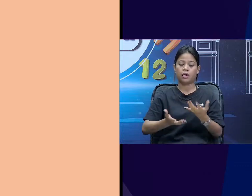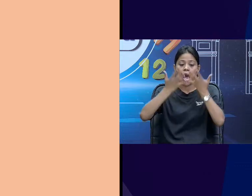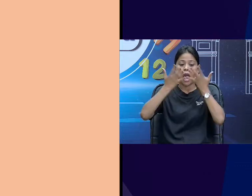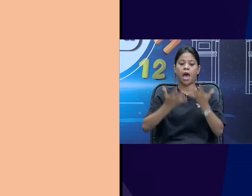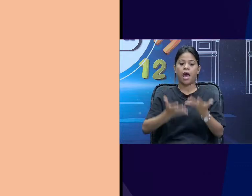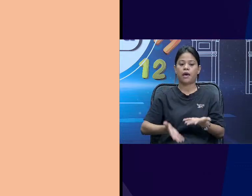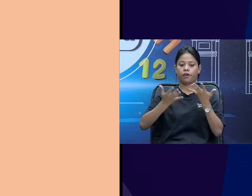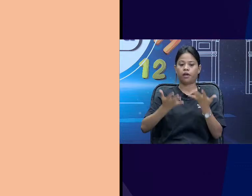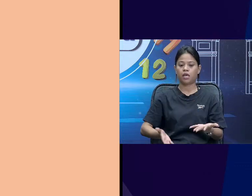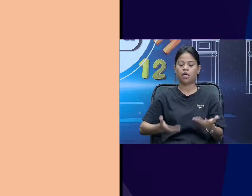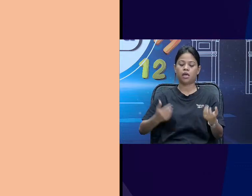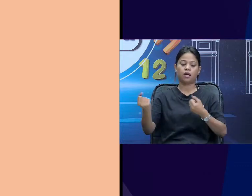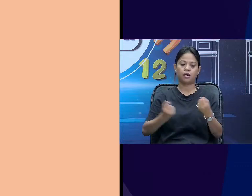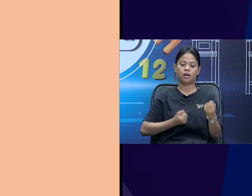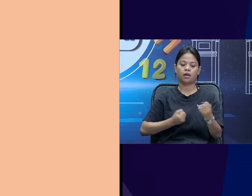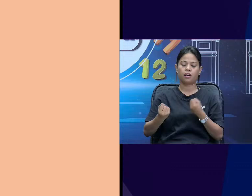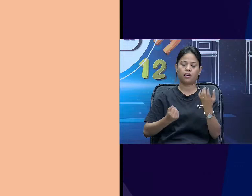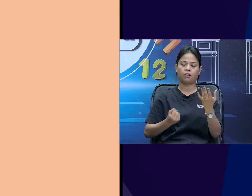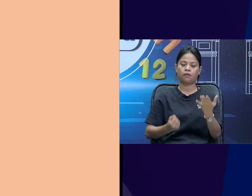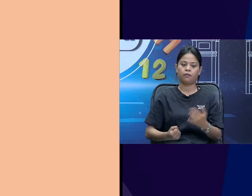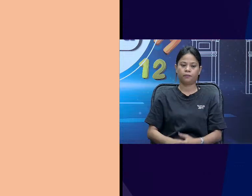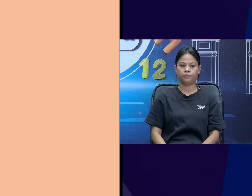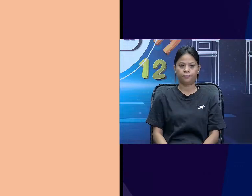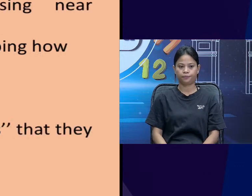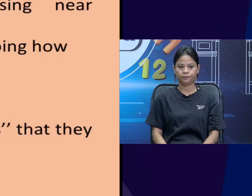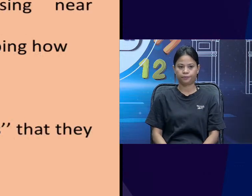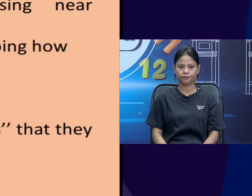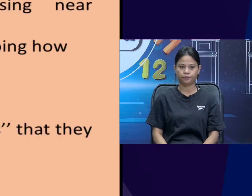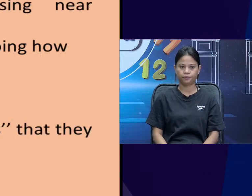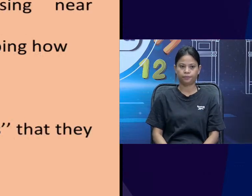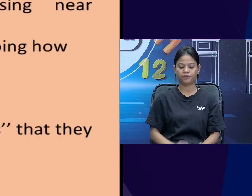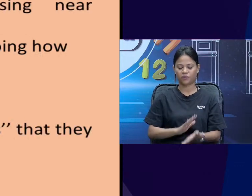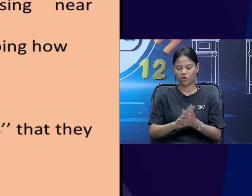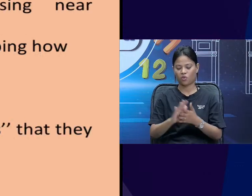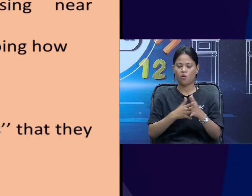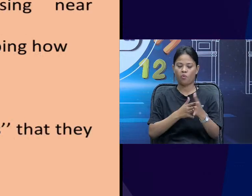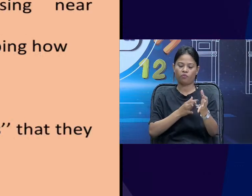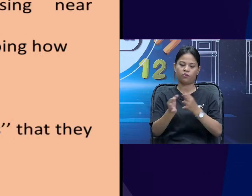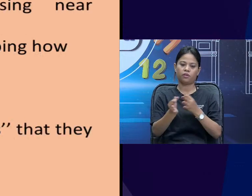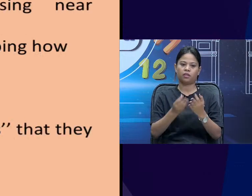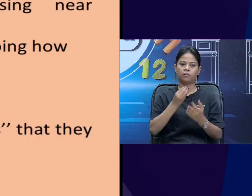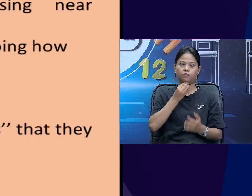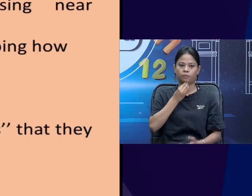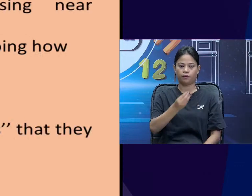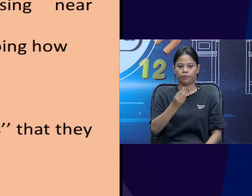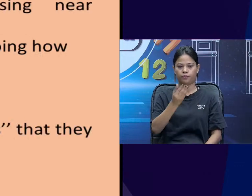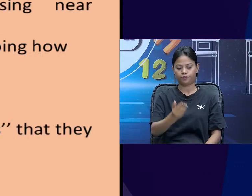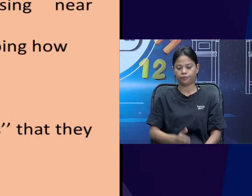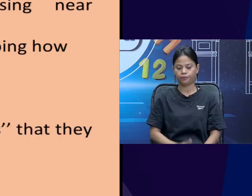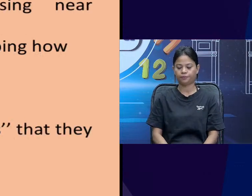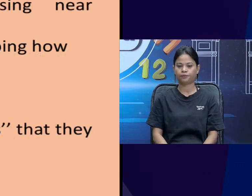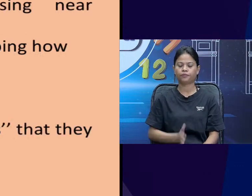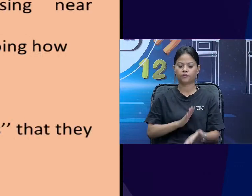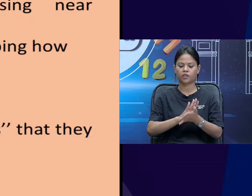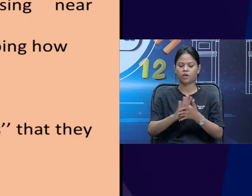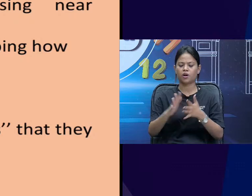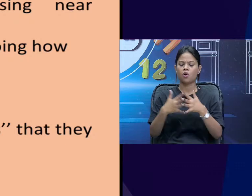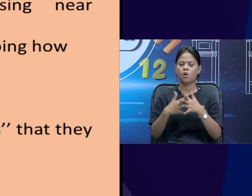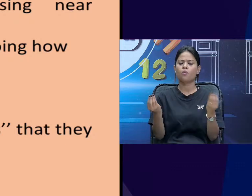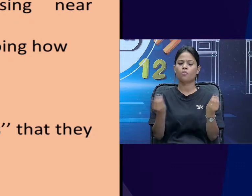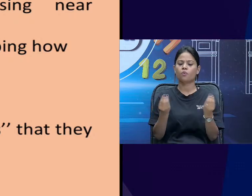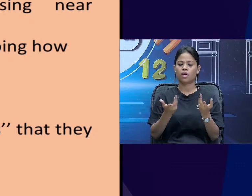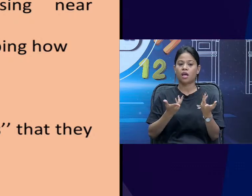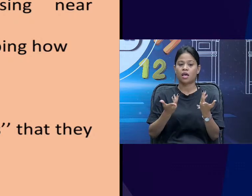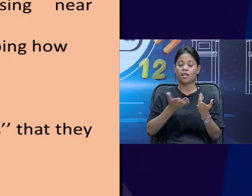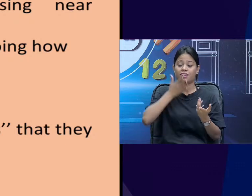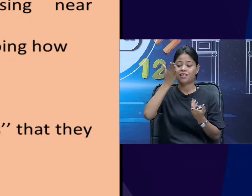Ma'am, you have homework for our learners and students. Please explain to them, ma'am. Okay. Now, homework is draw